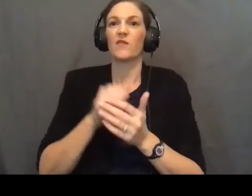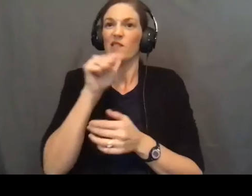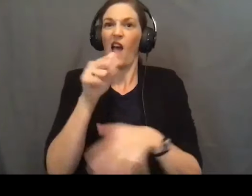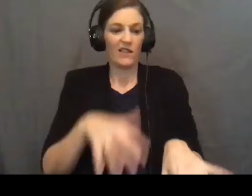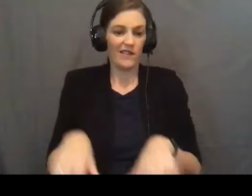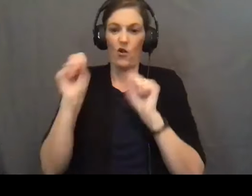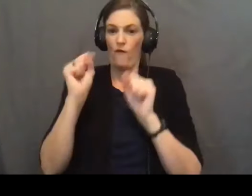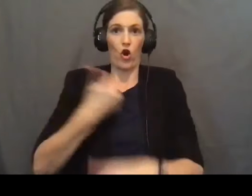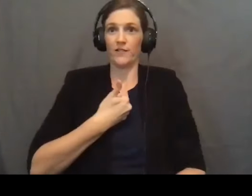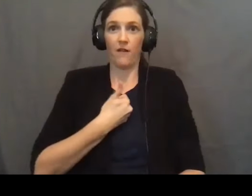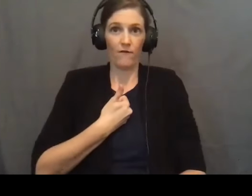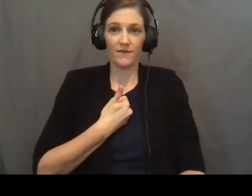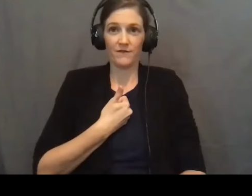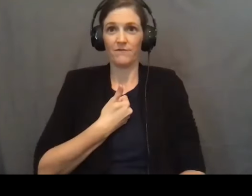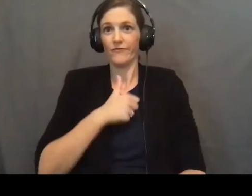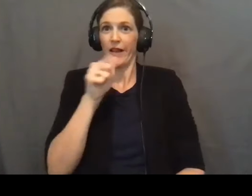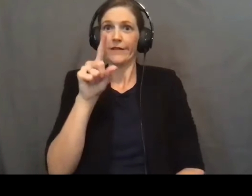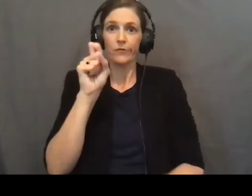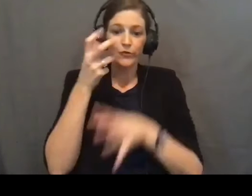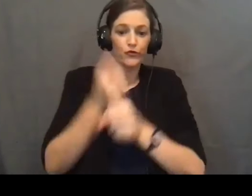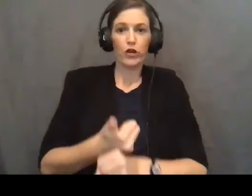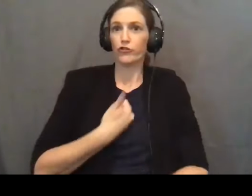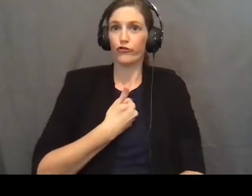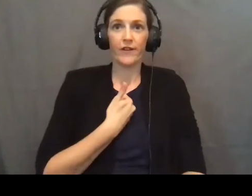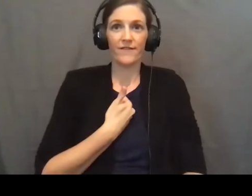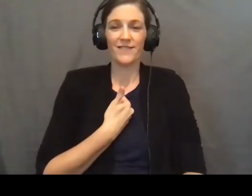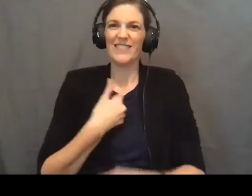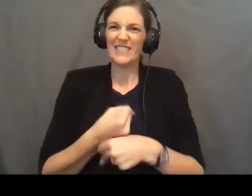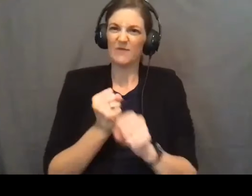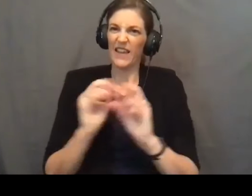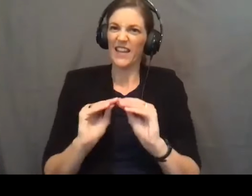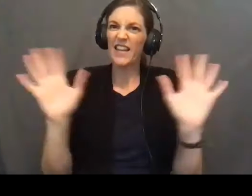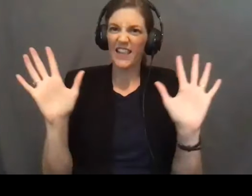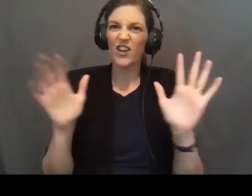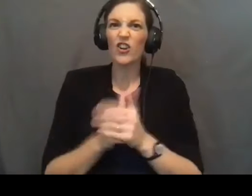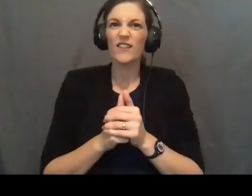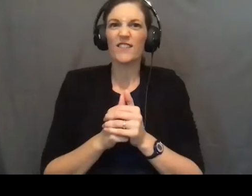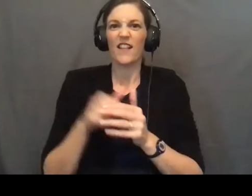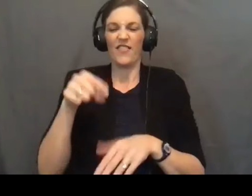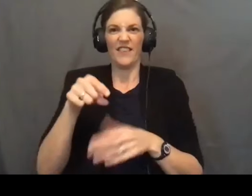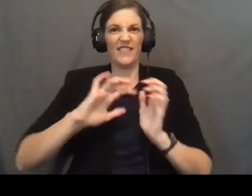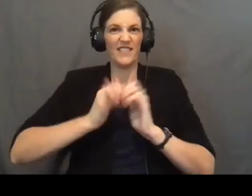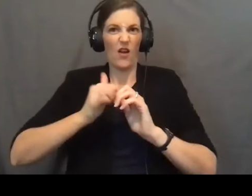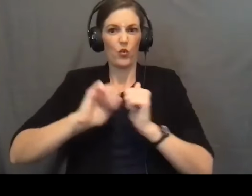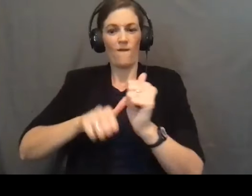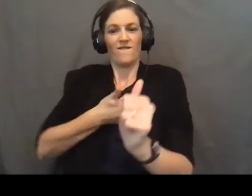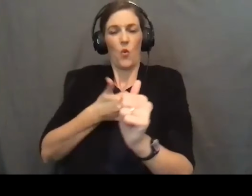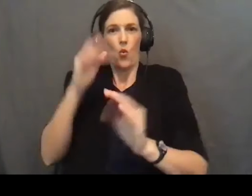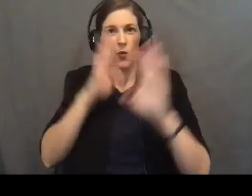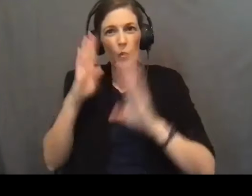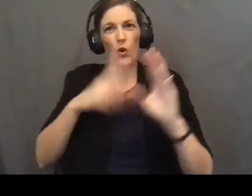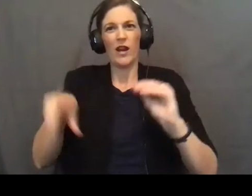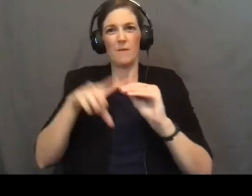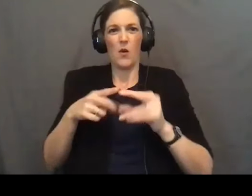into our own hands. We're not to trust in ourselves. He's making it very clear. This is how you avoid worrying about the